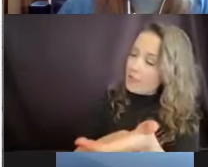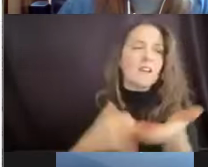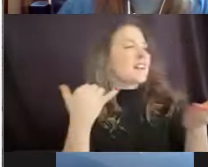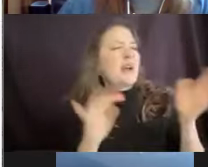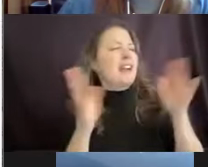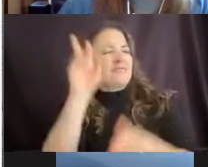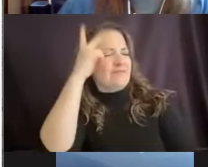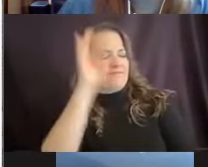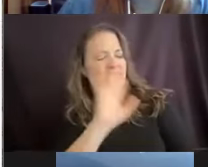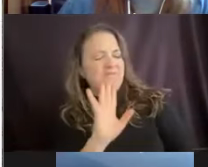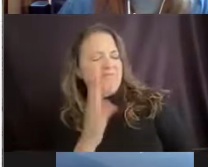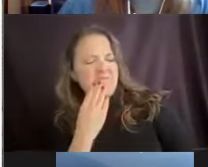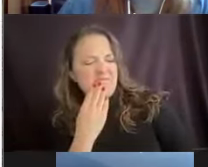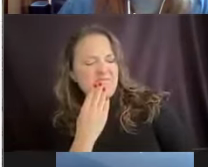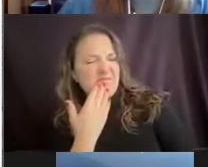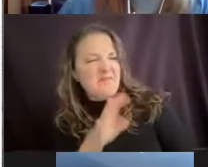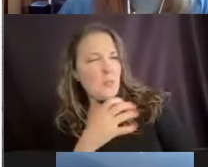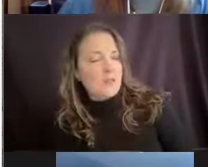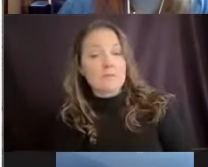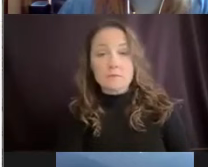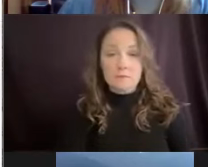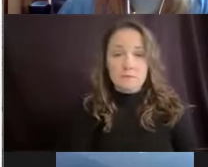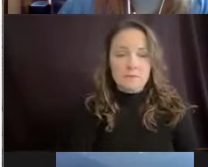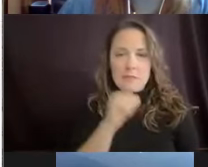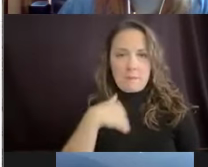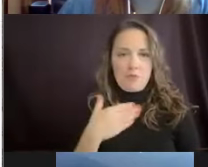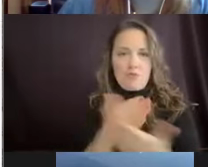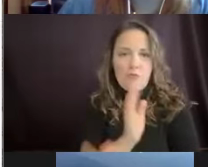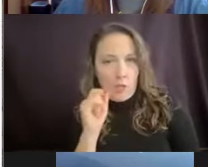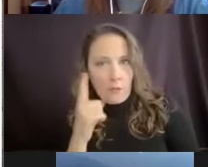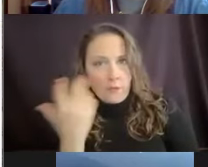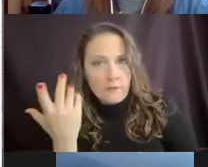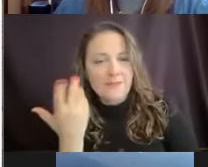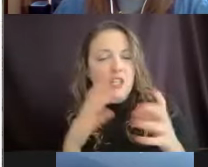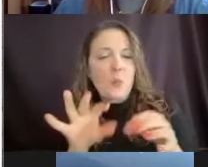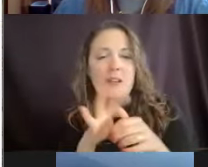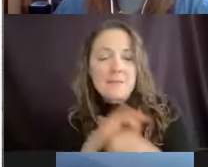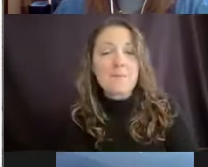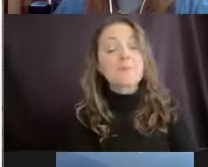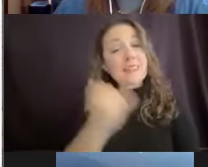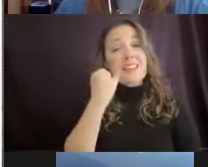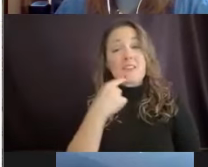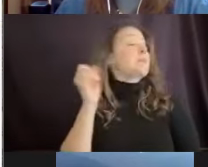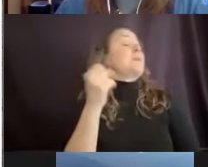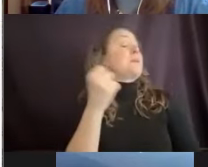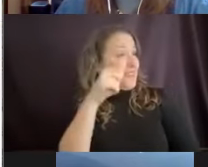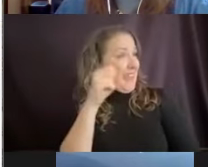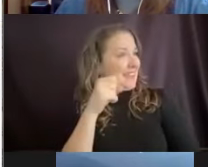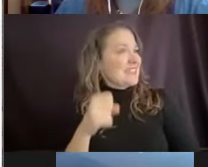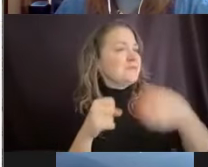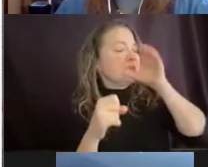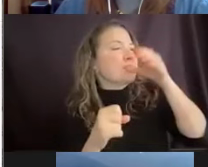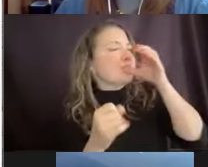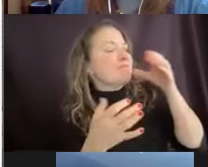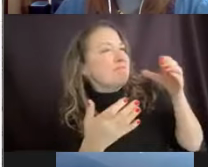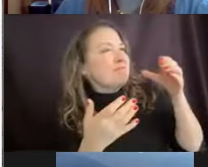change their mind, and you are still not entitled to watch them drink it. And if someone said yes to tea, started drinking it, and then